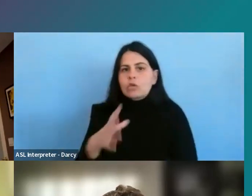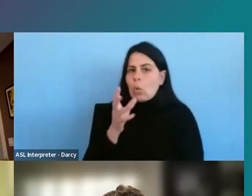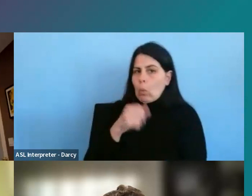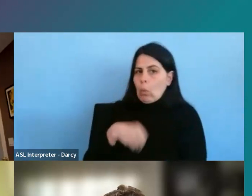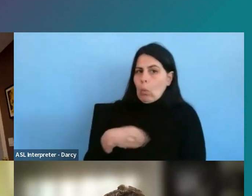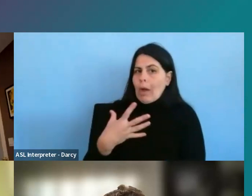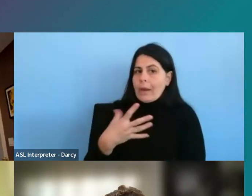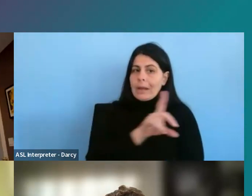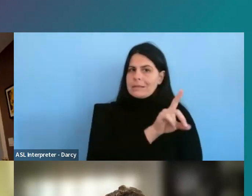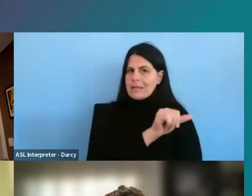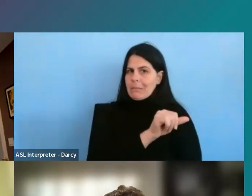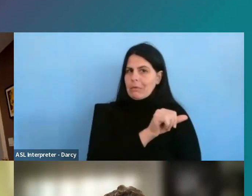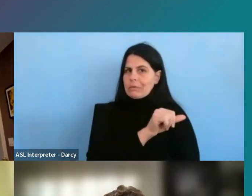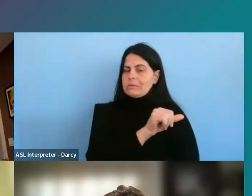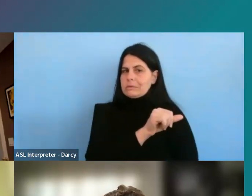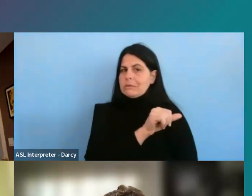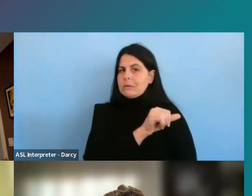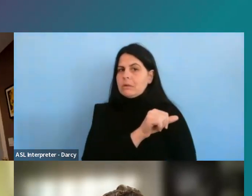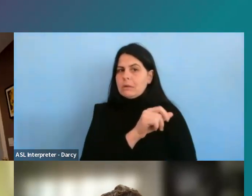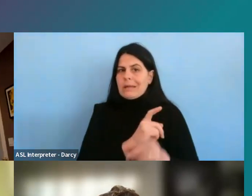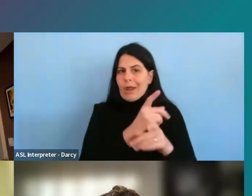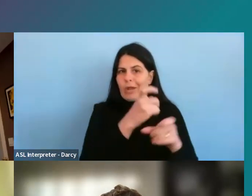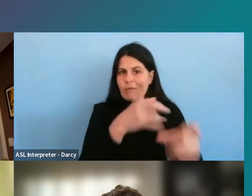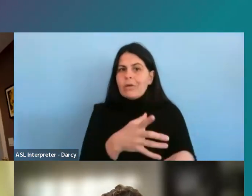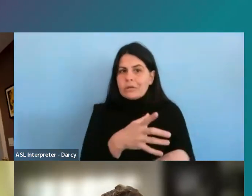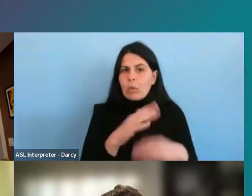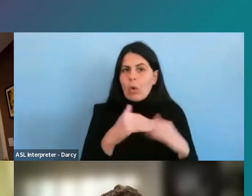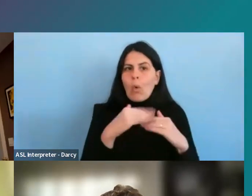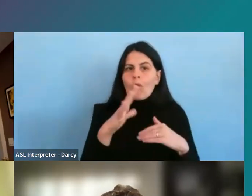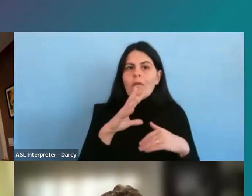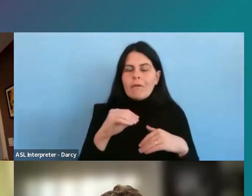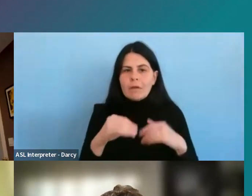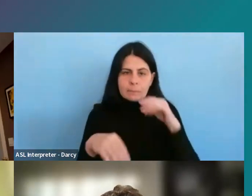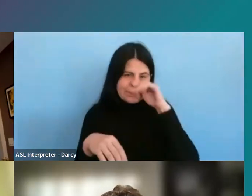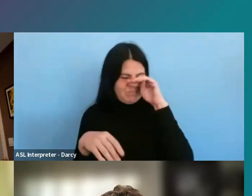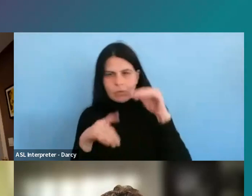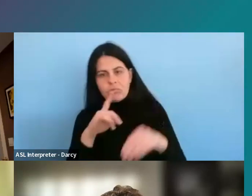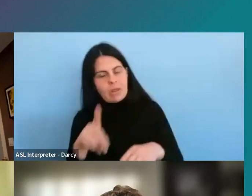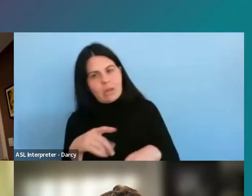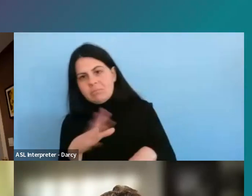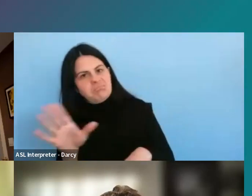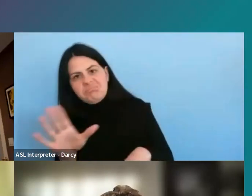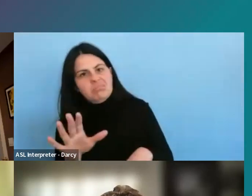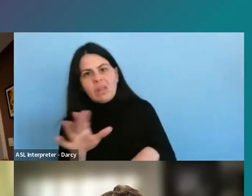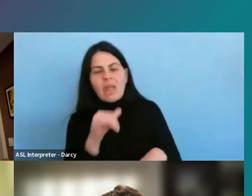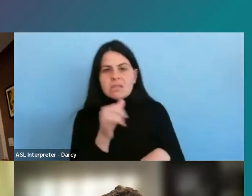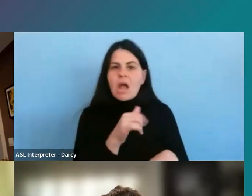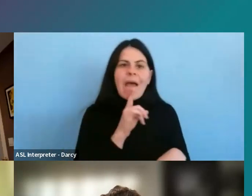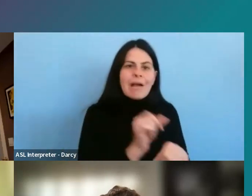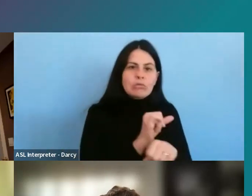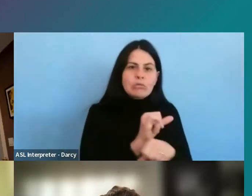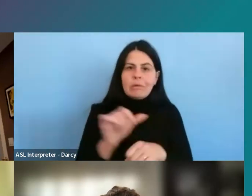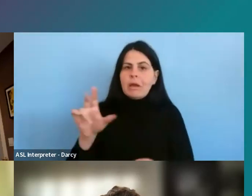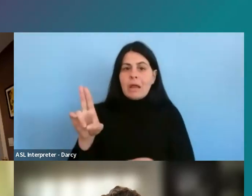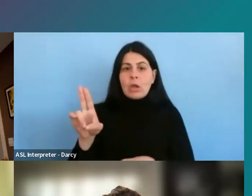of 50, even though in the real world, community of colors disproportionately shoulder care responsibilities in the US. So